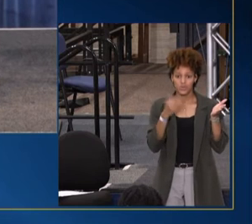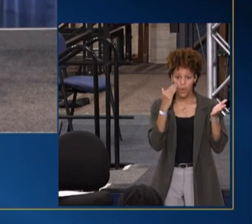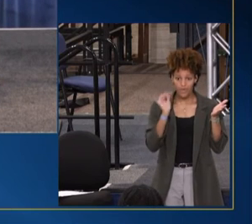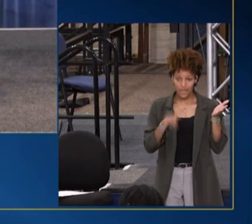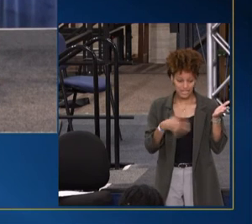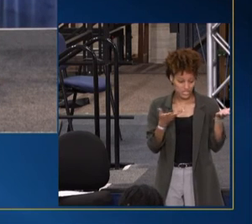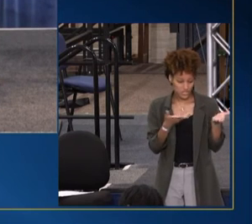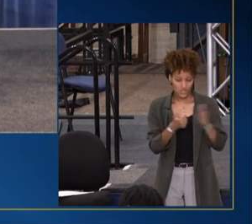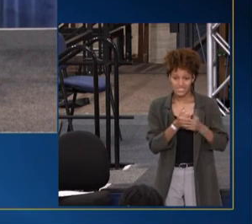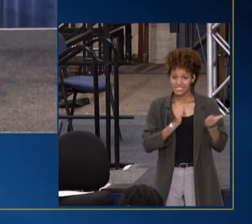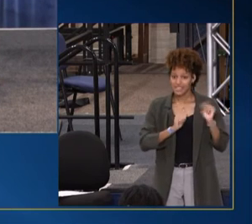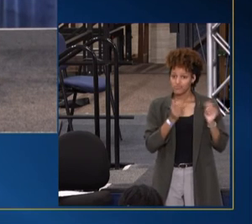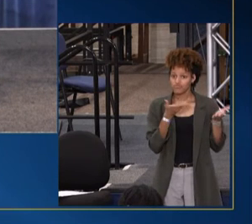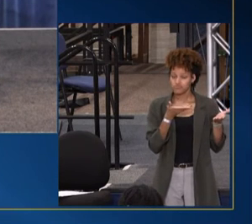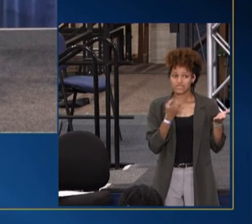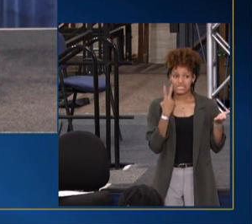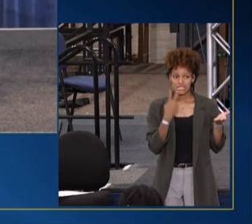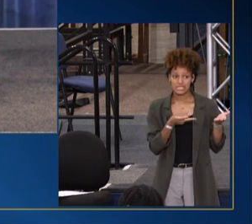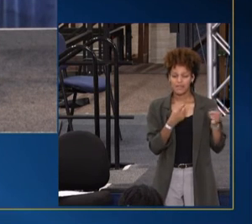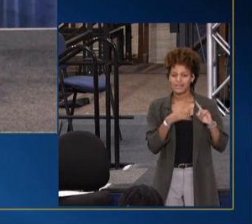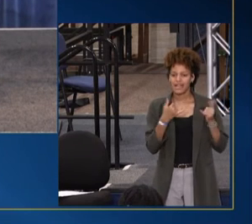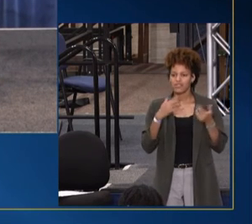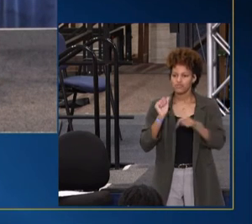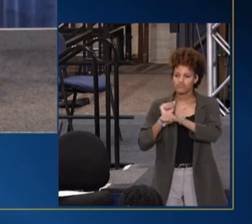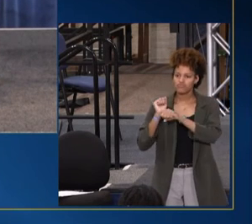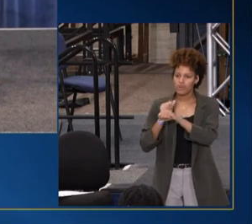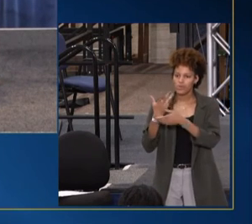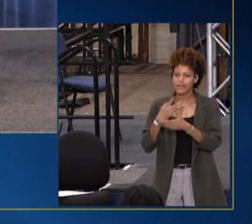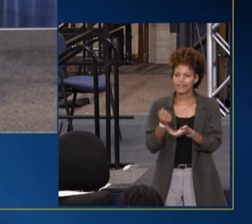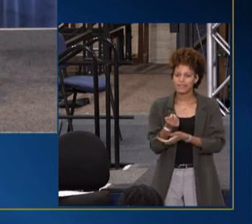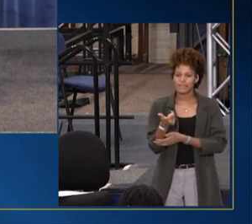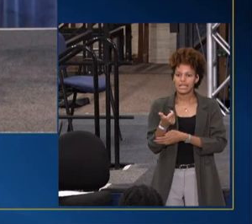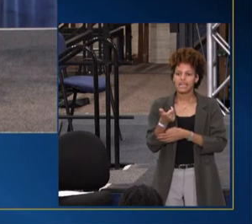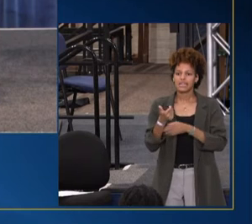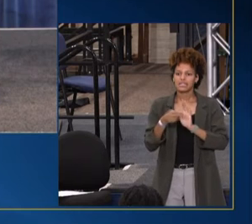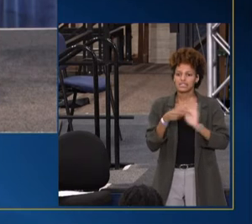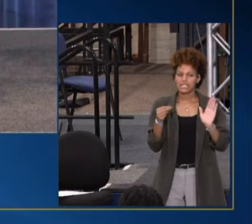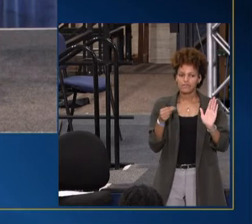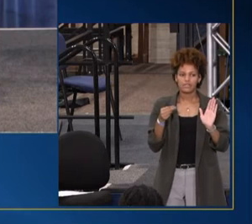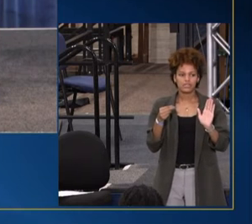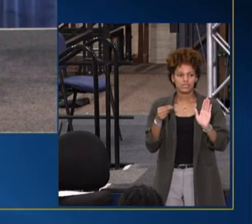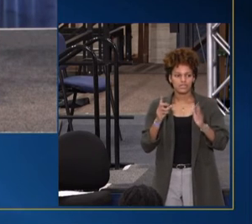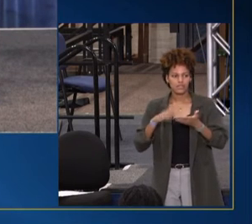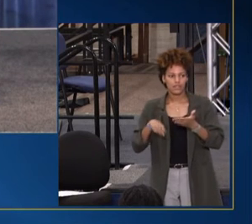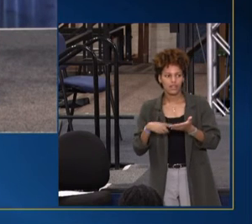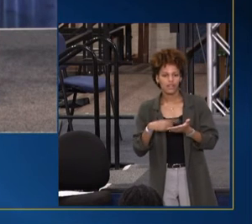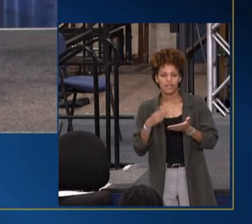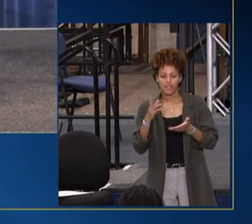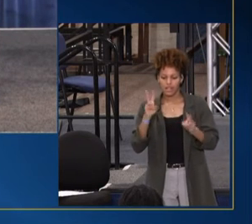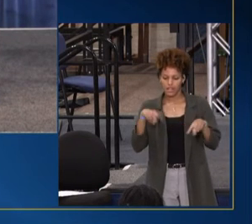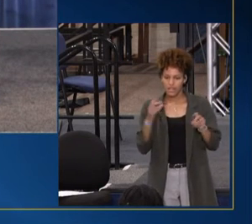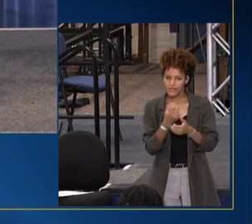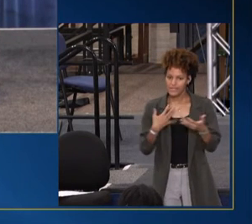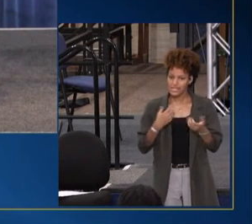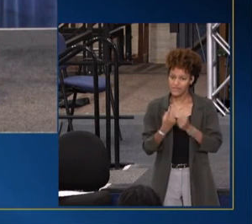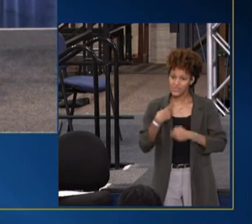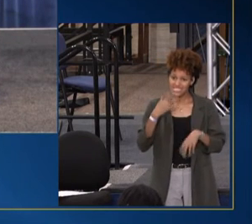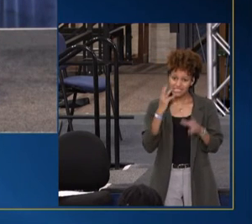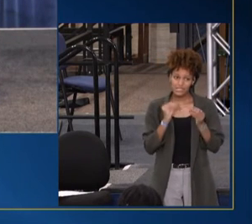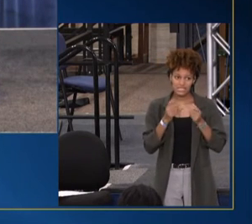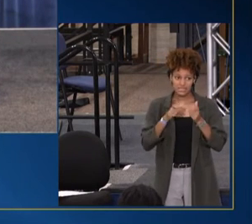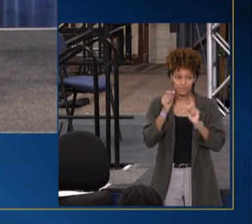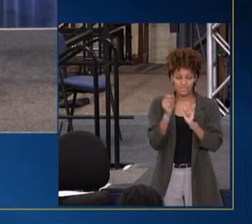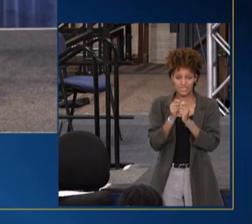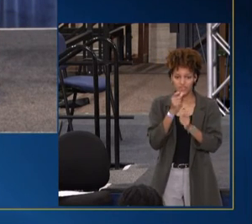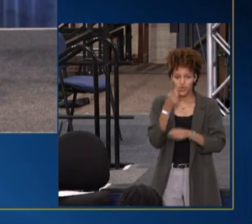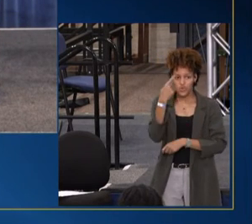that. Now the task is to eliminate the stigma and eliminate the disparities that we're still experiencing, especially for Black and brown folks,